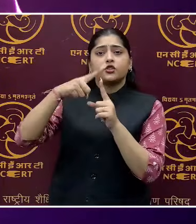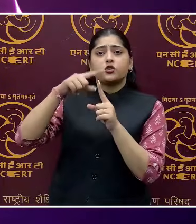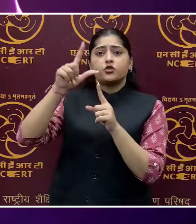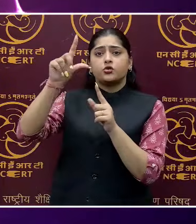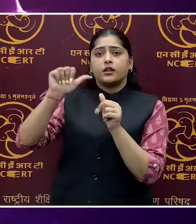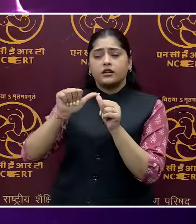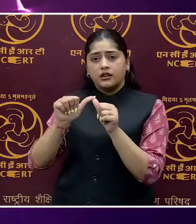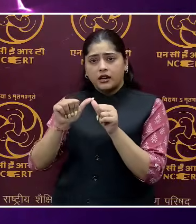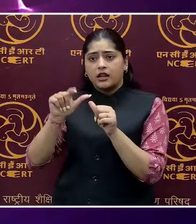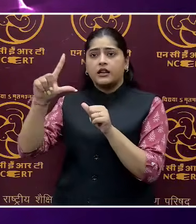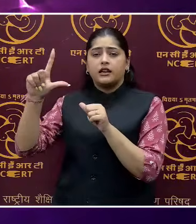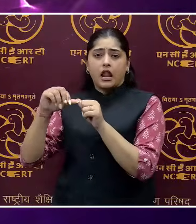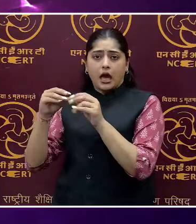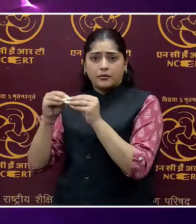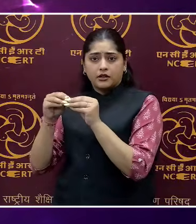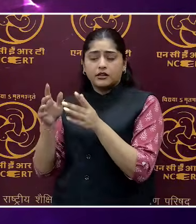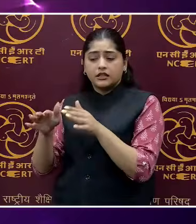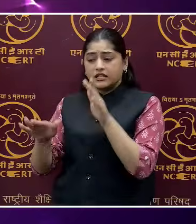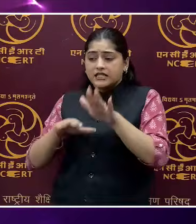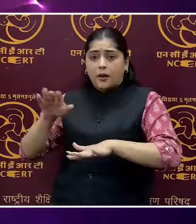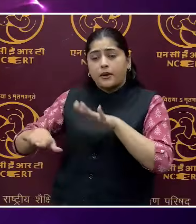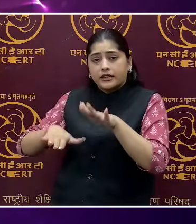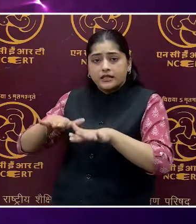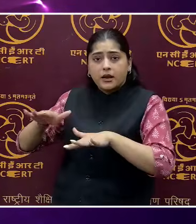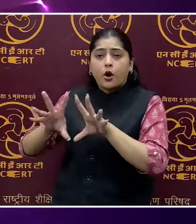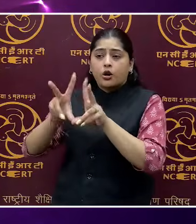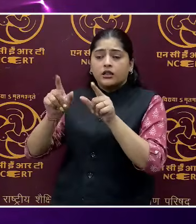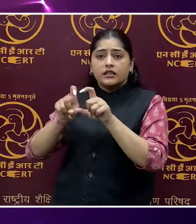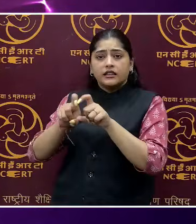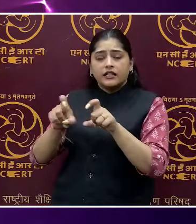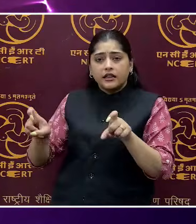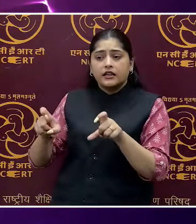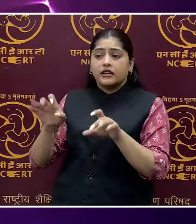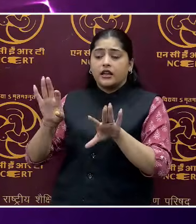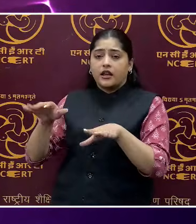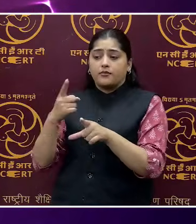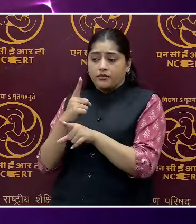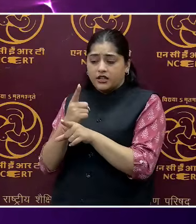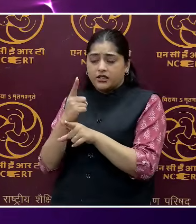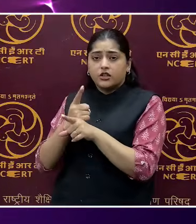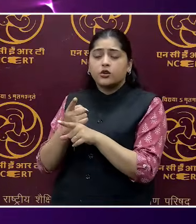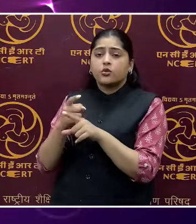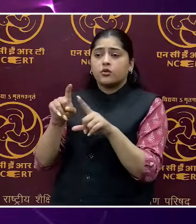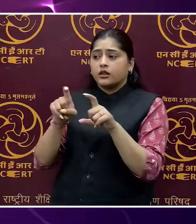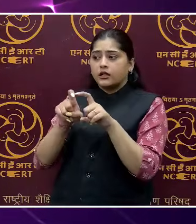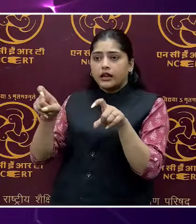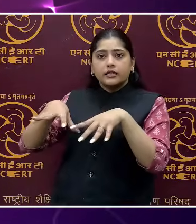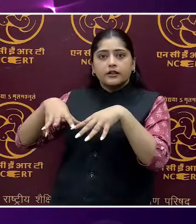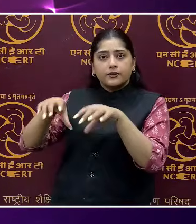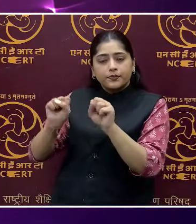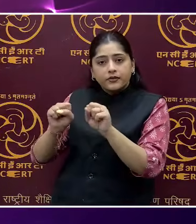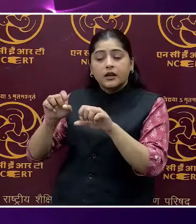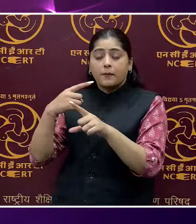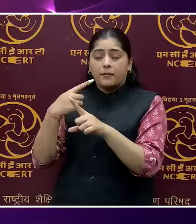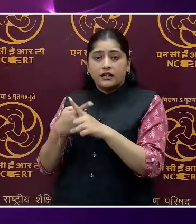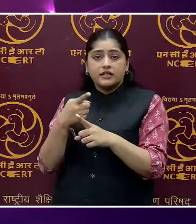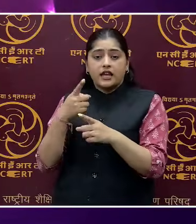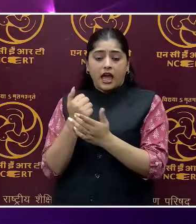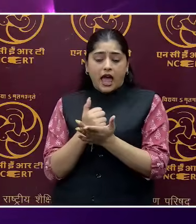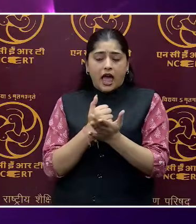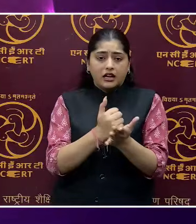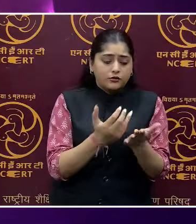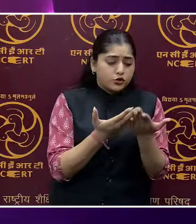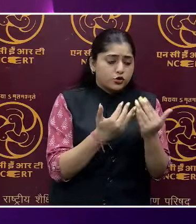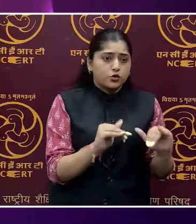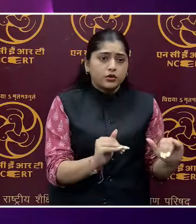in a step-by-step step. So it helps teachers to understand or make students easily learn the complex